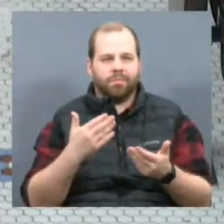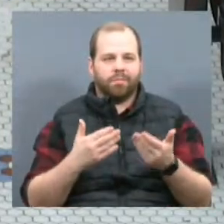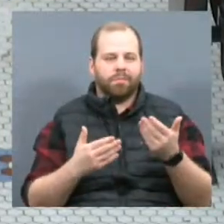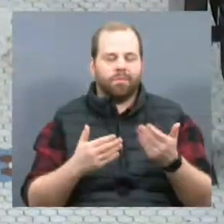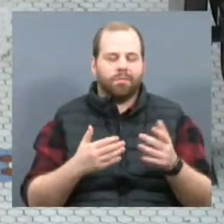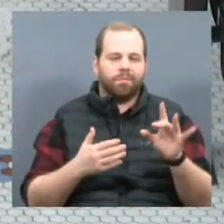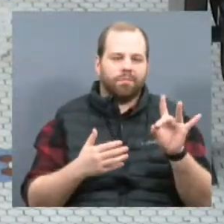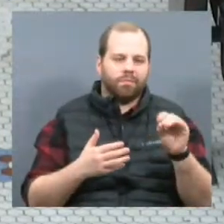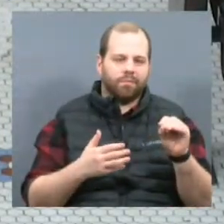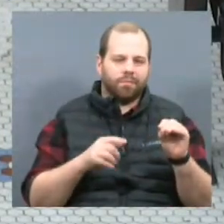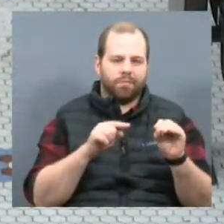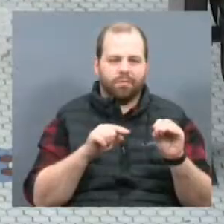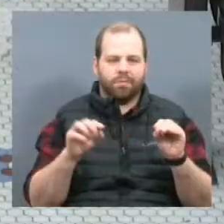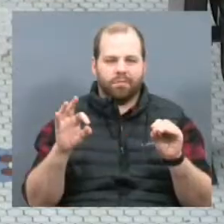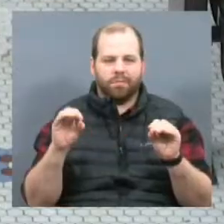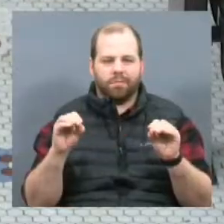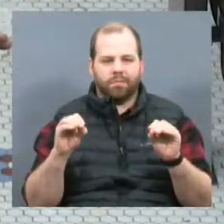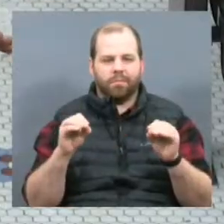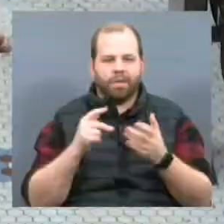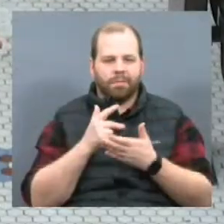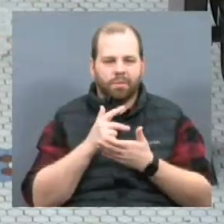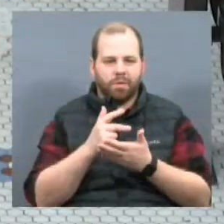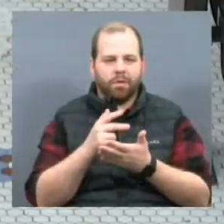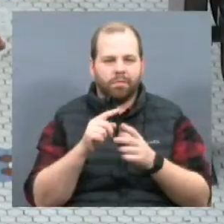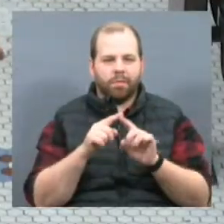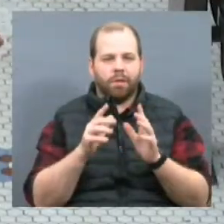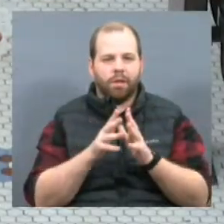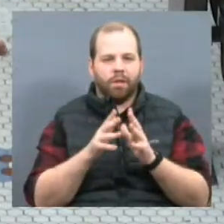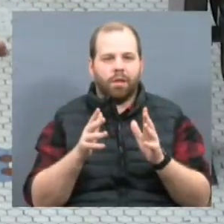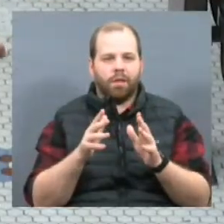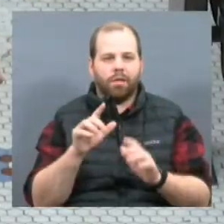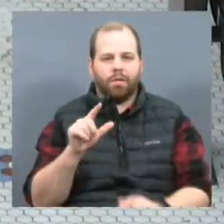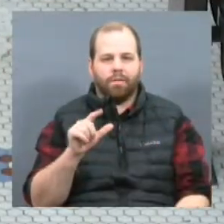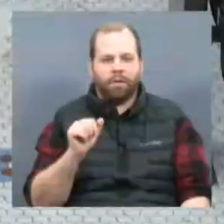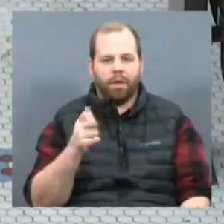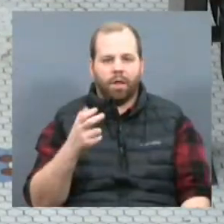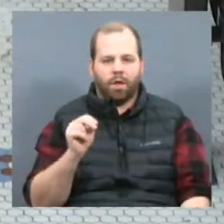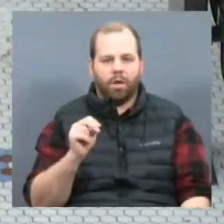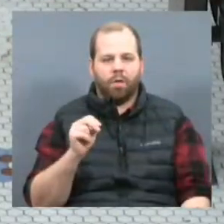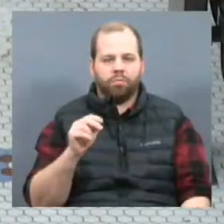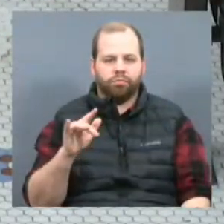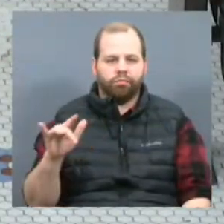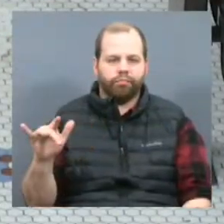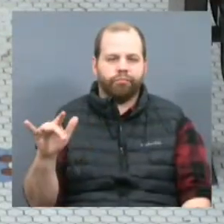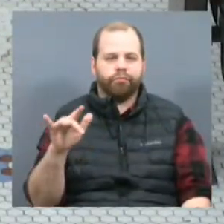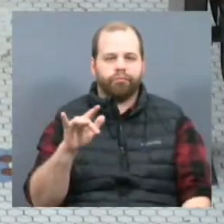80 to 90 parking places, but we've got a lot of open lawn where the people can park if they need